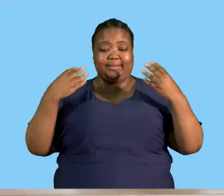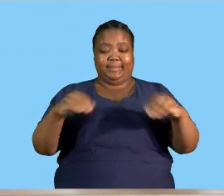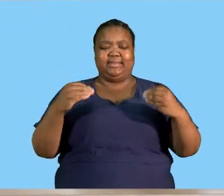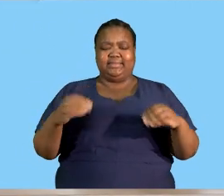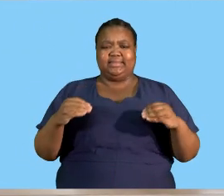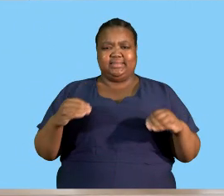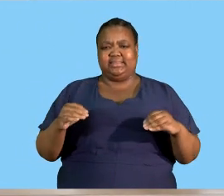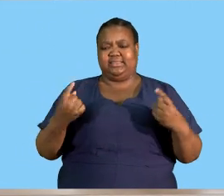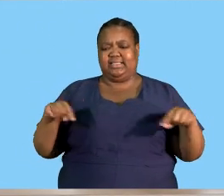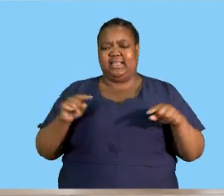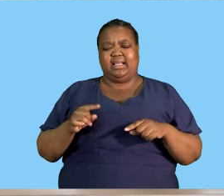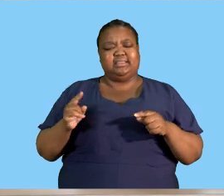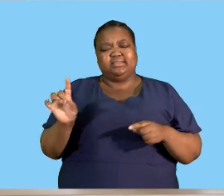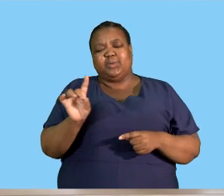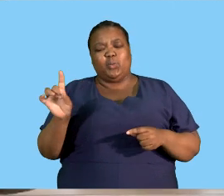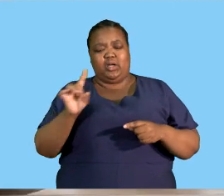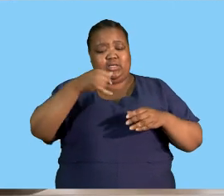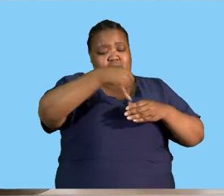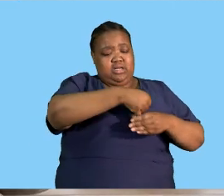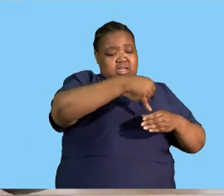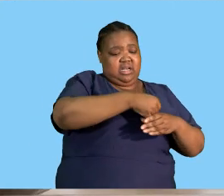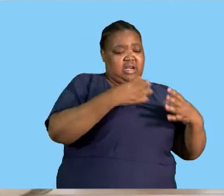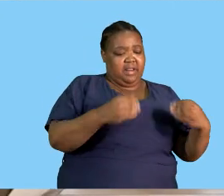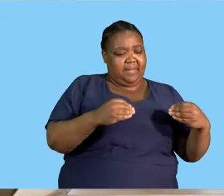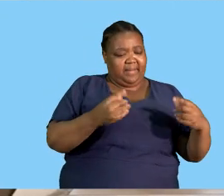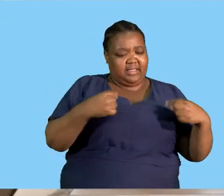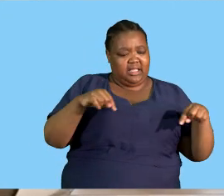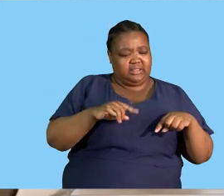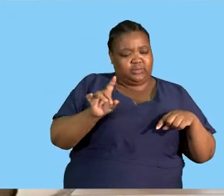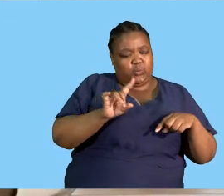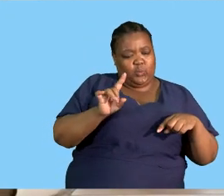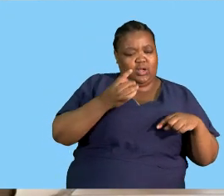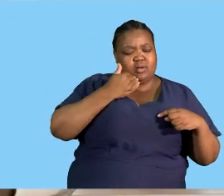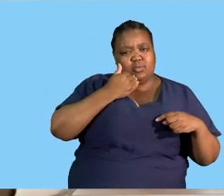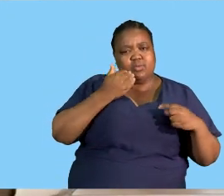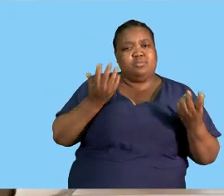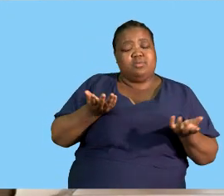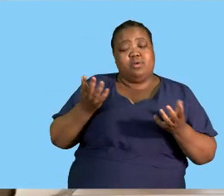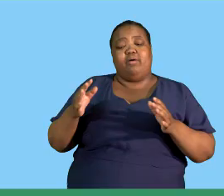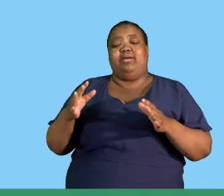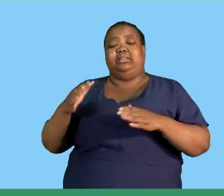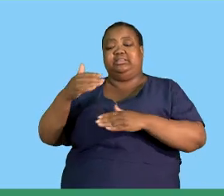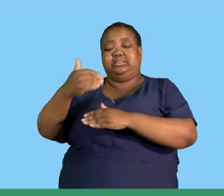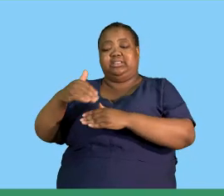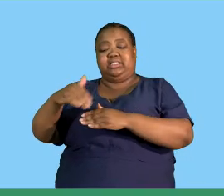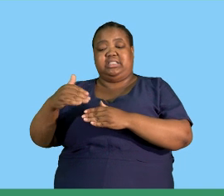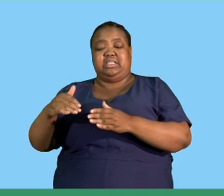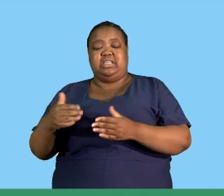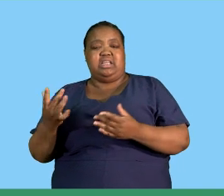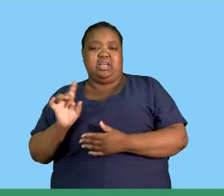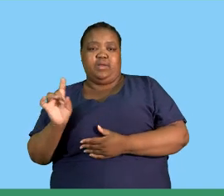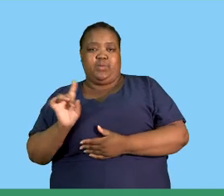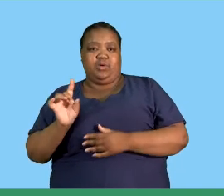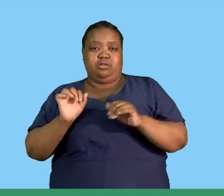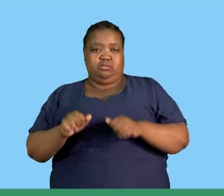are we in the market? Who are we internally and who are we externally? If you remember, right, with opportunities,